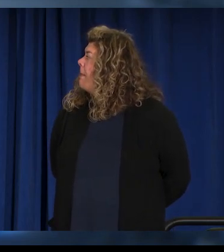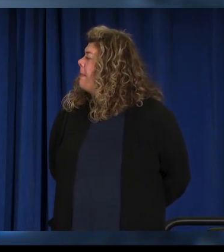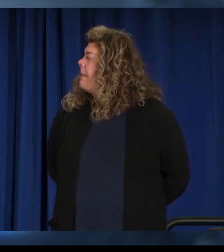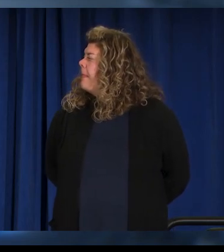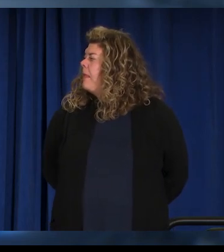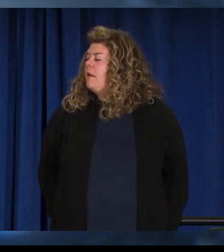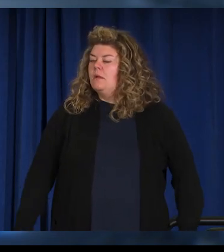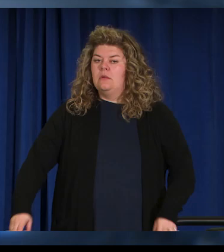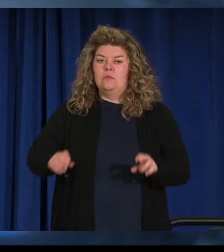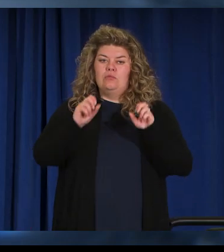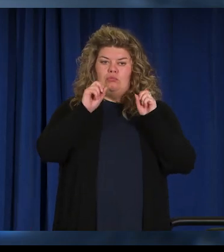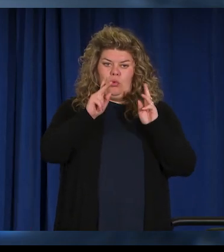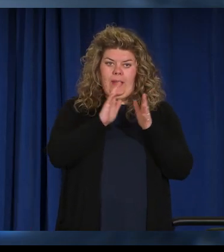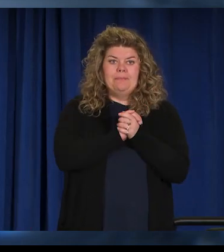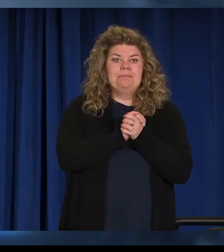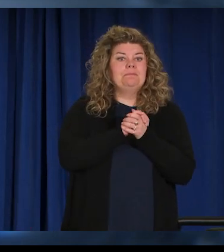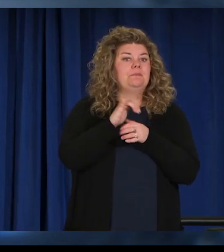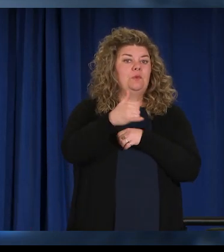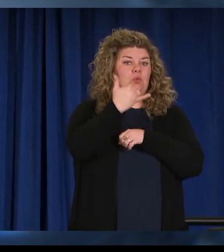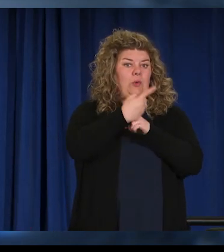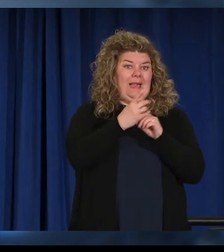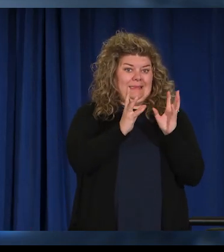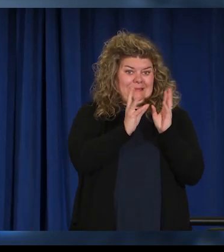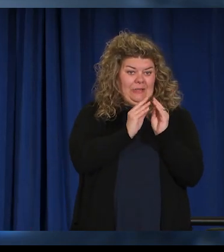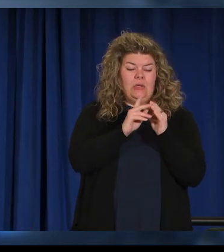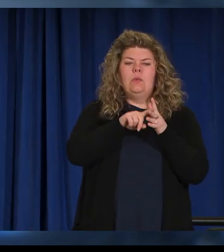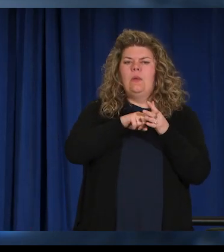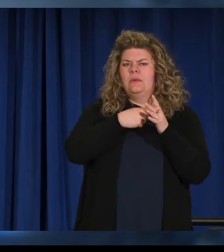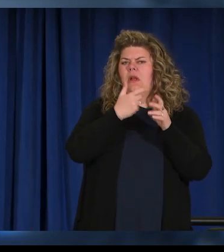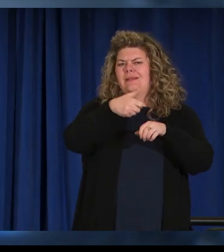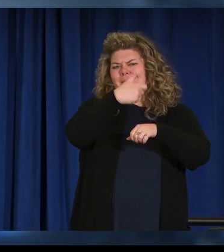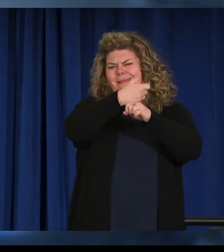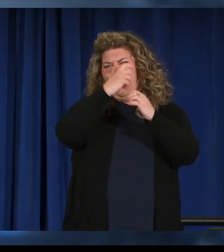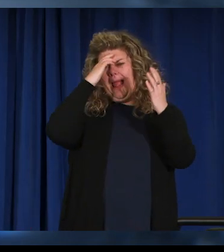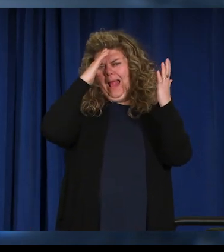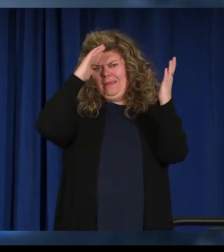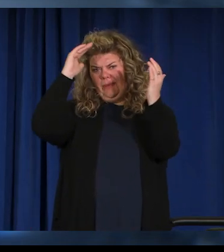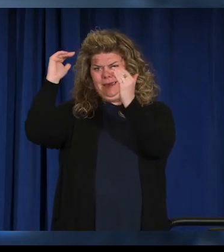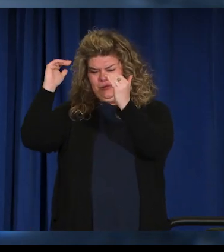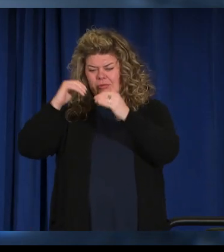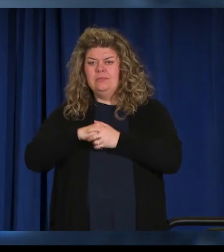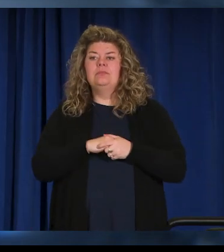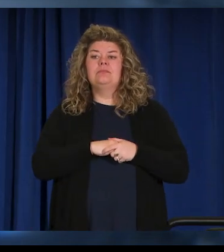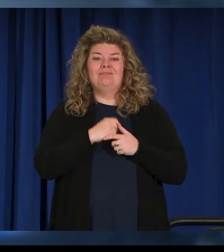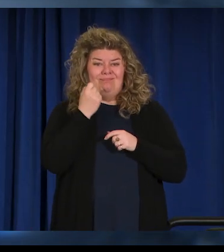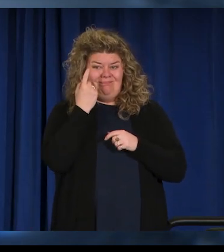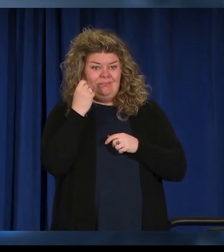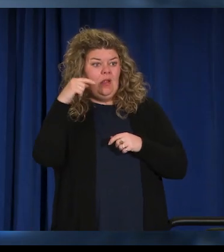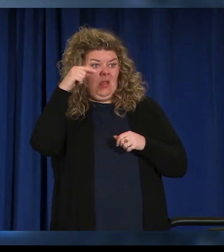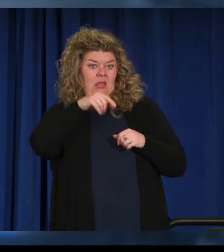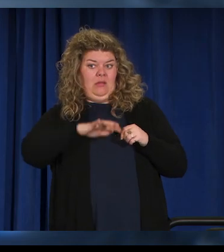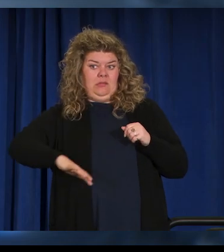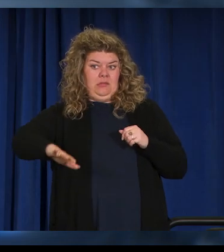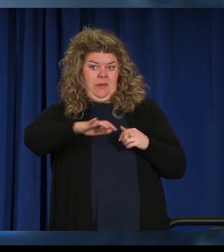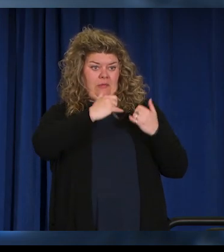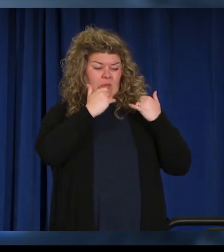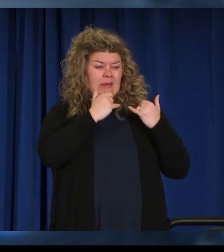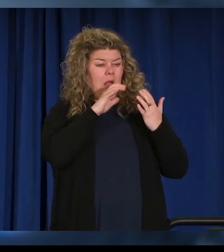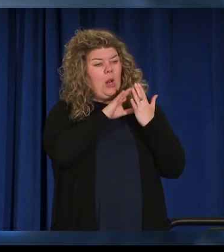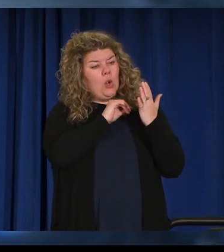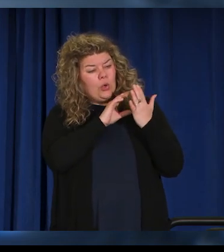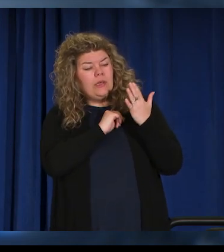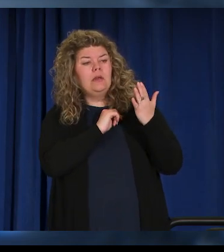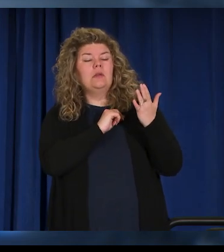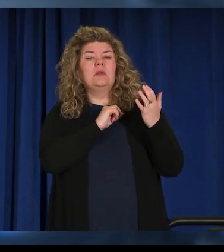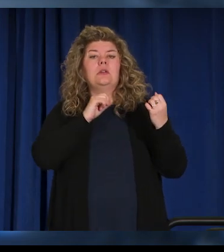Okay. So in today's session, we're going to start by setting some expectations, understanding that this is a space for learning, reflection, and